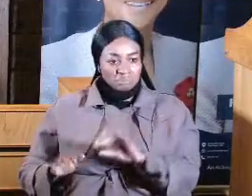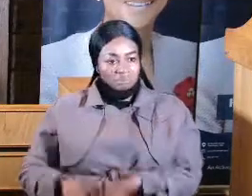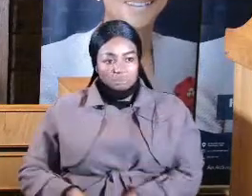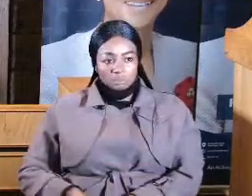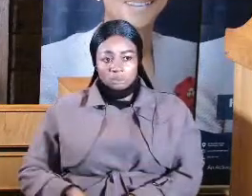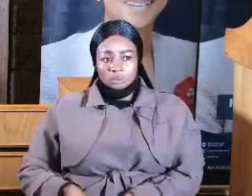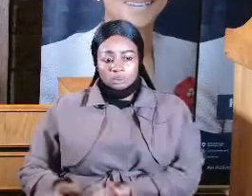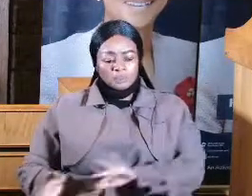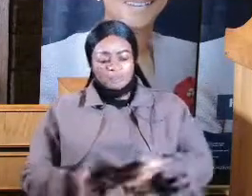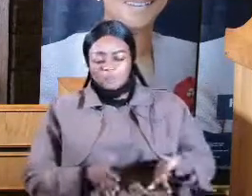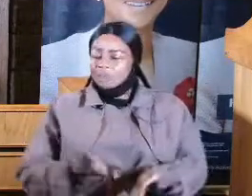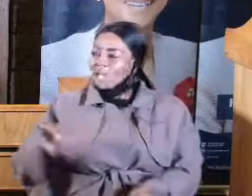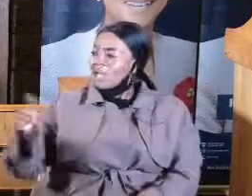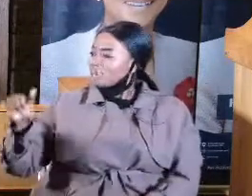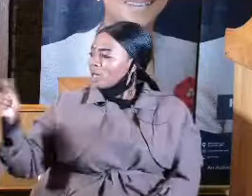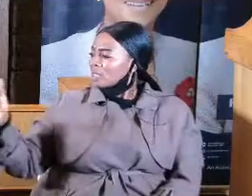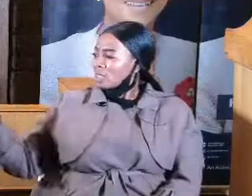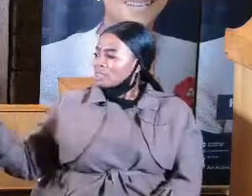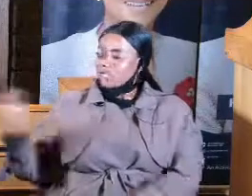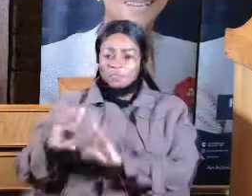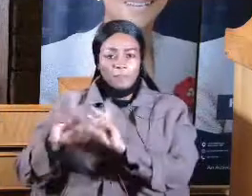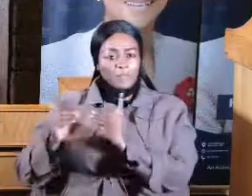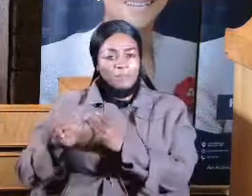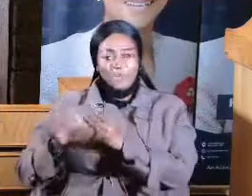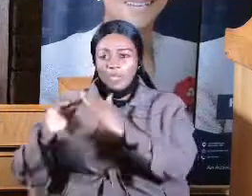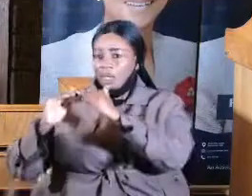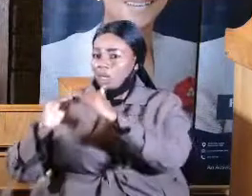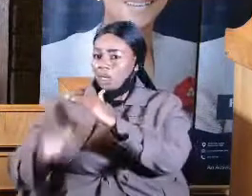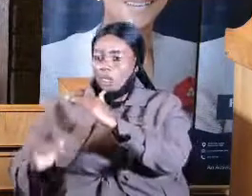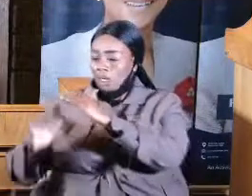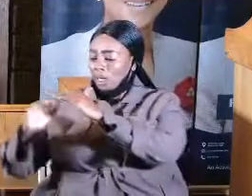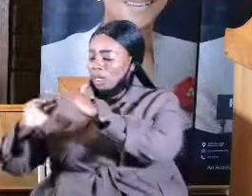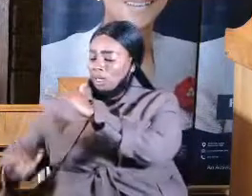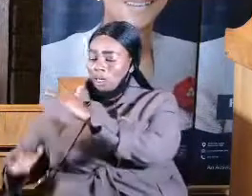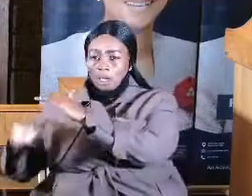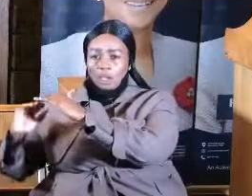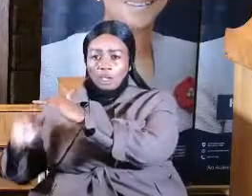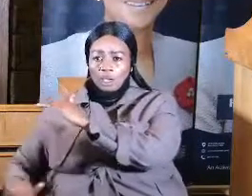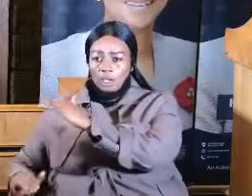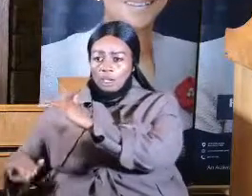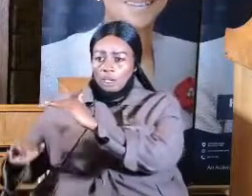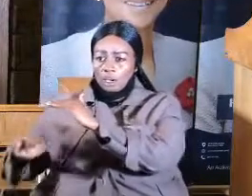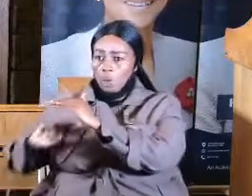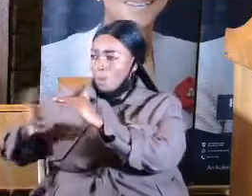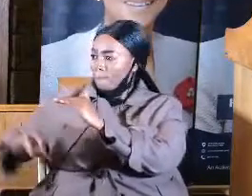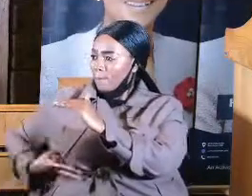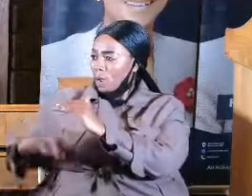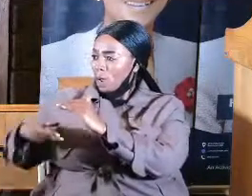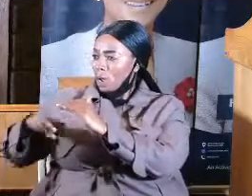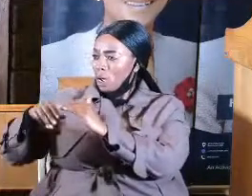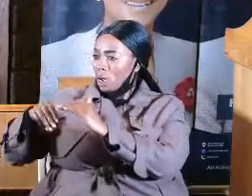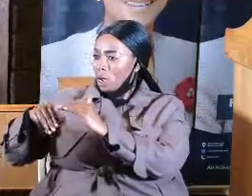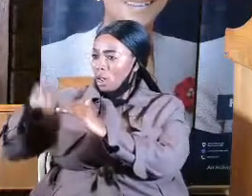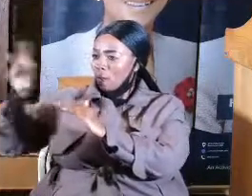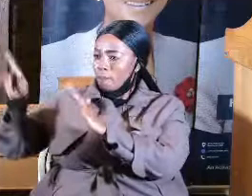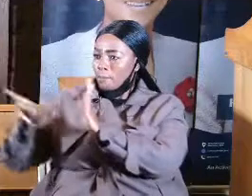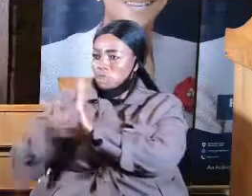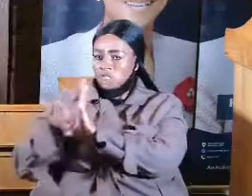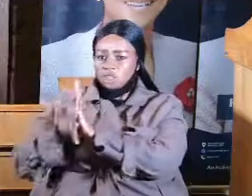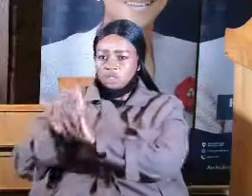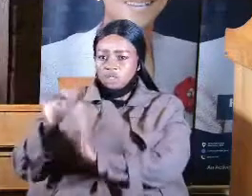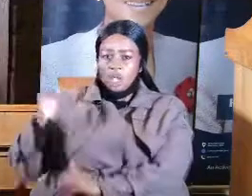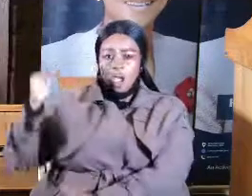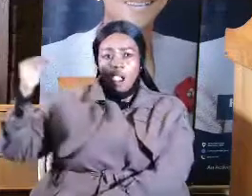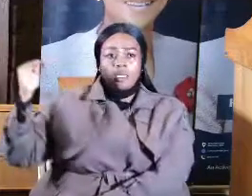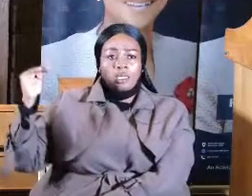departments, it's just like less. I can see one of the departments that I have is also was having 8% of